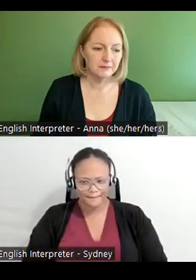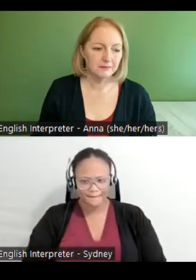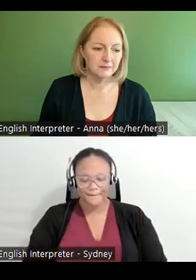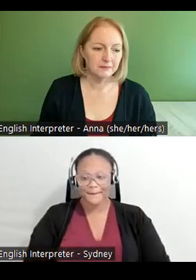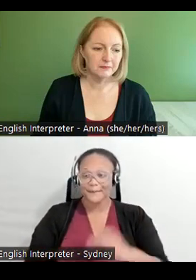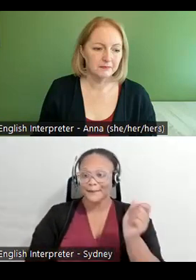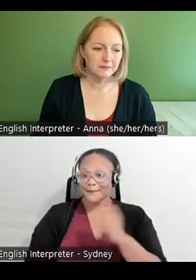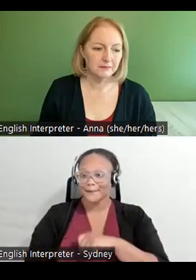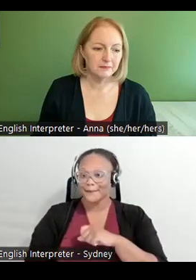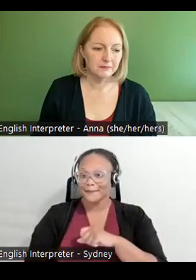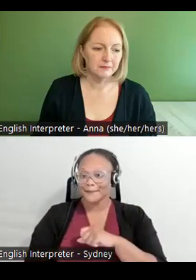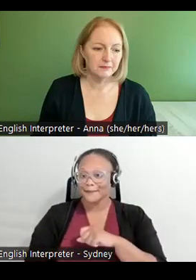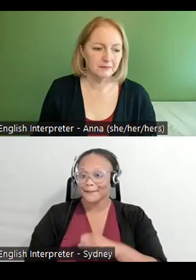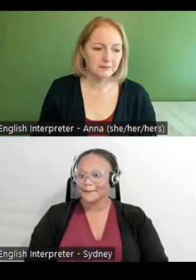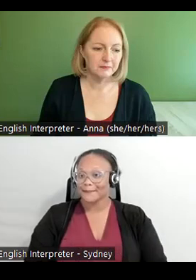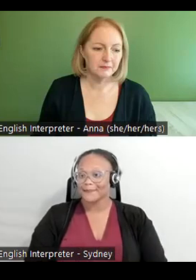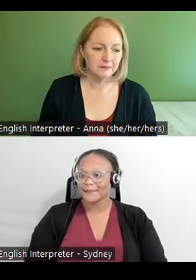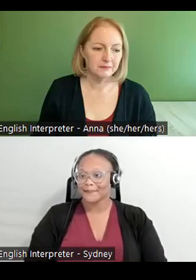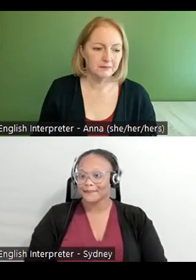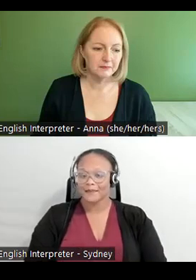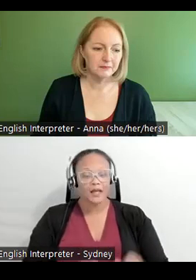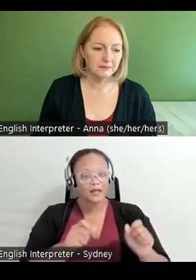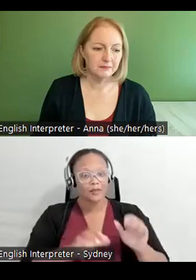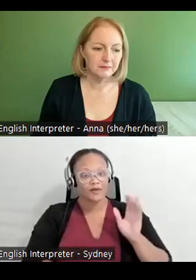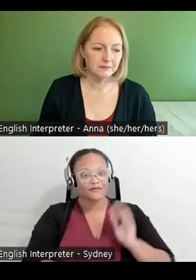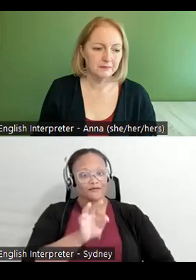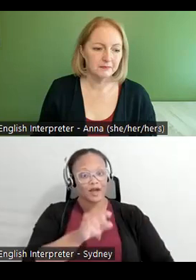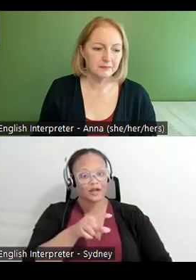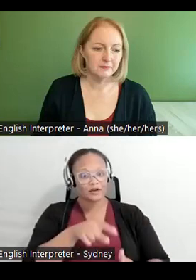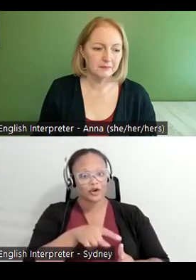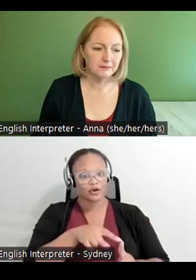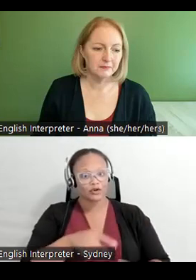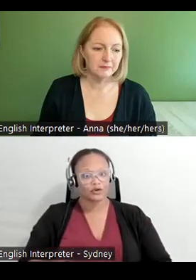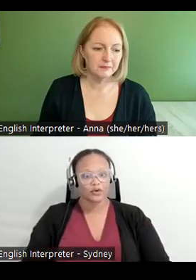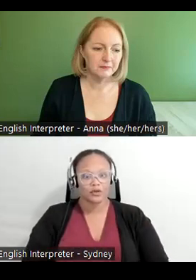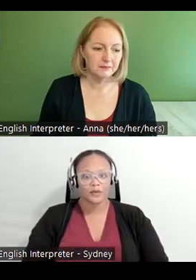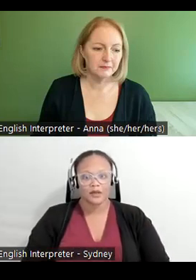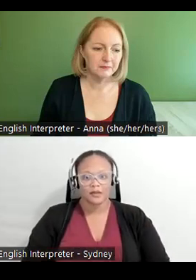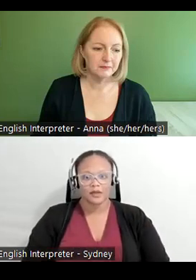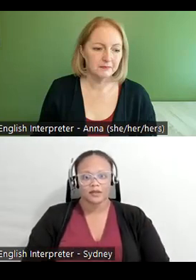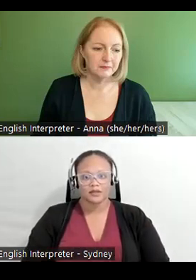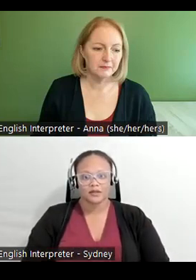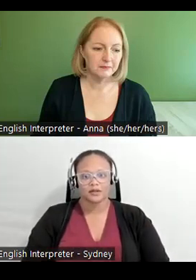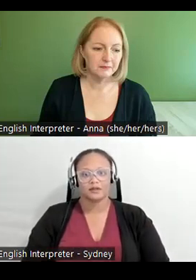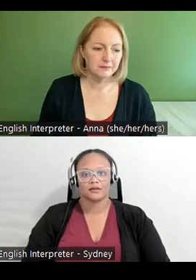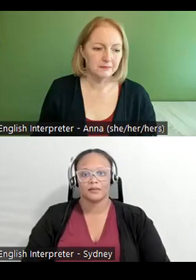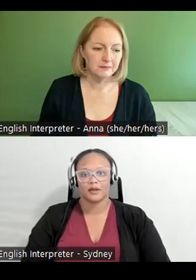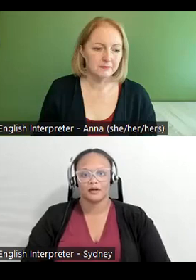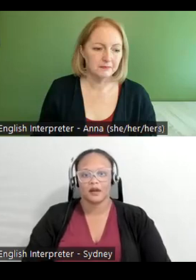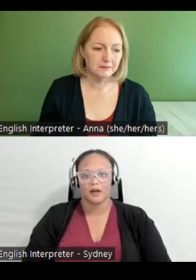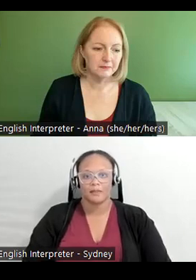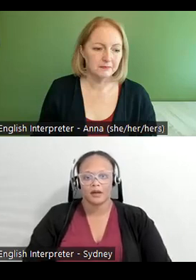Yes. I don't know if we can find her and unmute her. Let me see if I can.